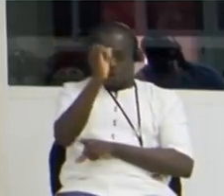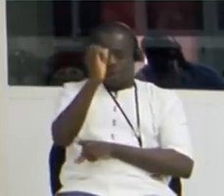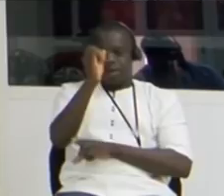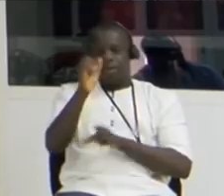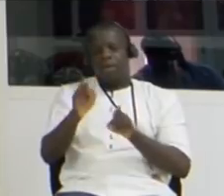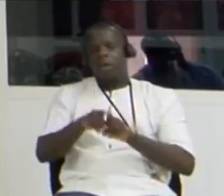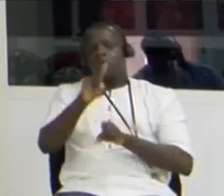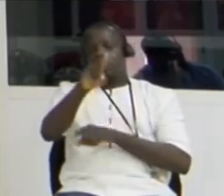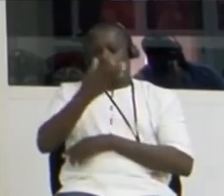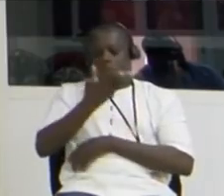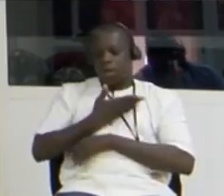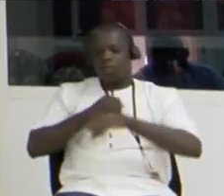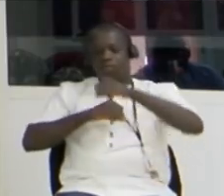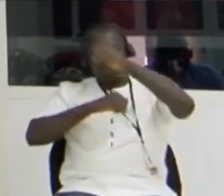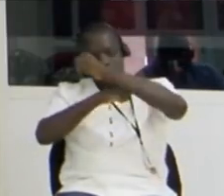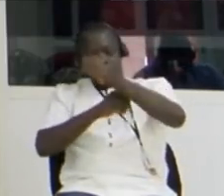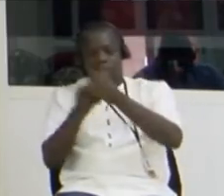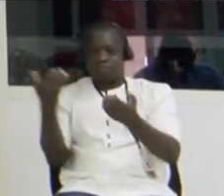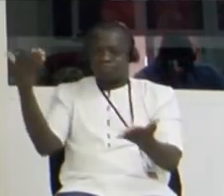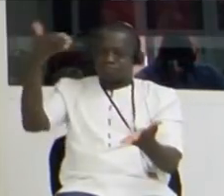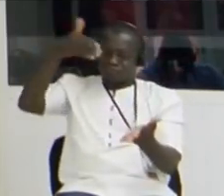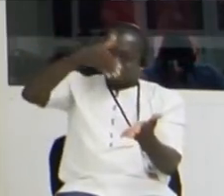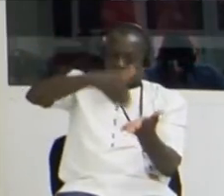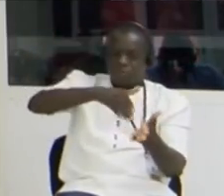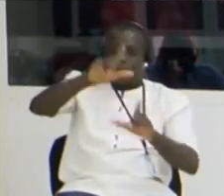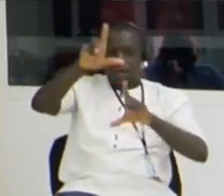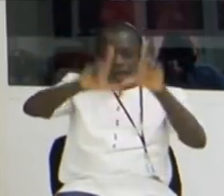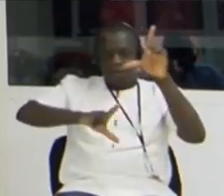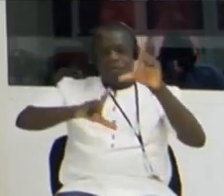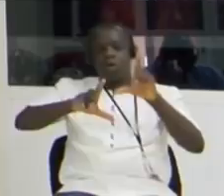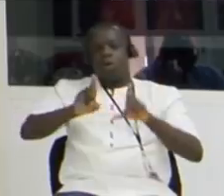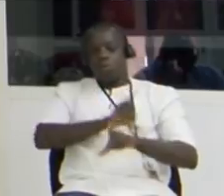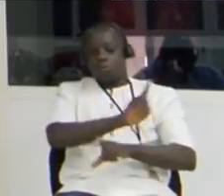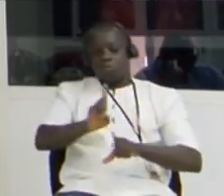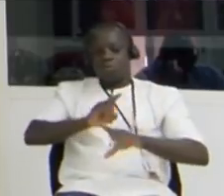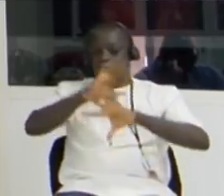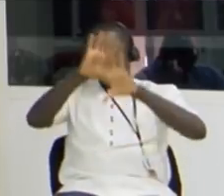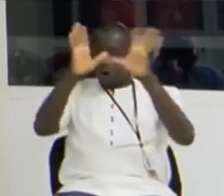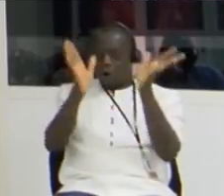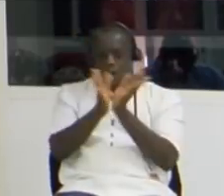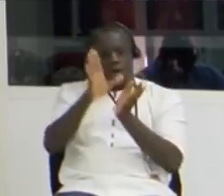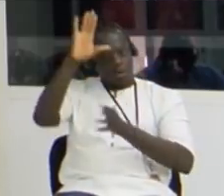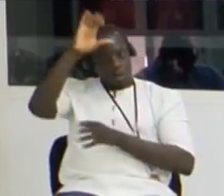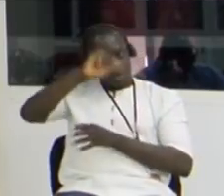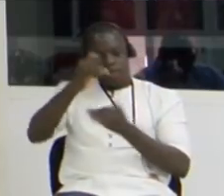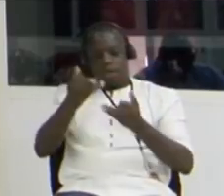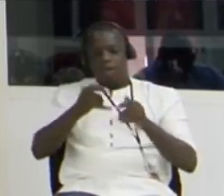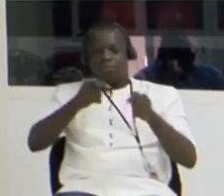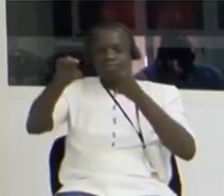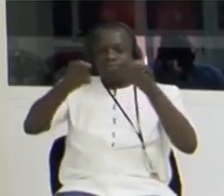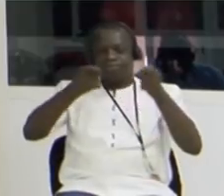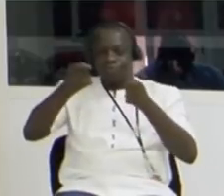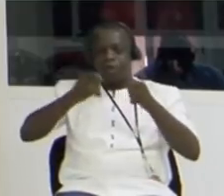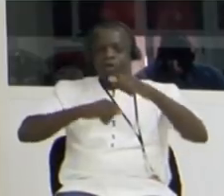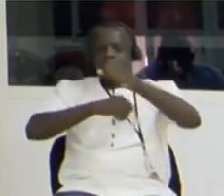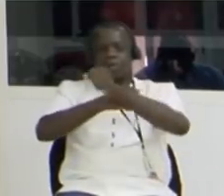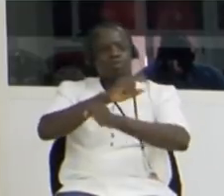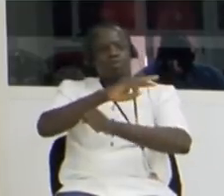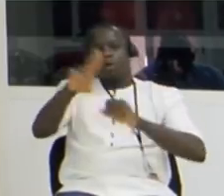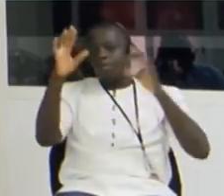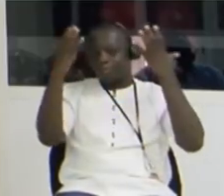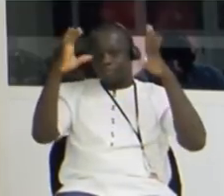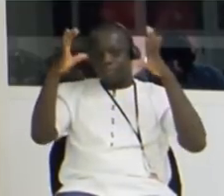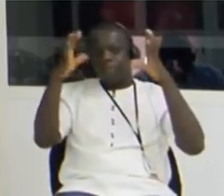have scholarship up to this level. We all knew. So managing the scholarship was not a problem. I think the problem